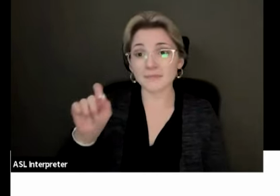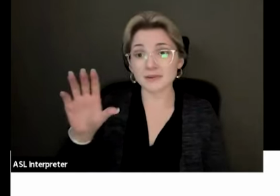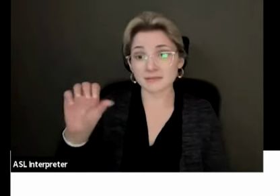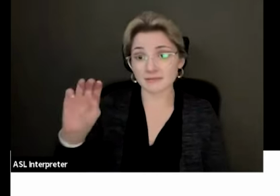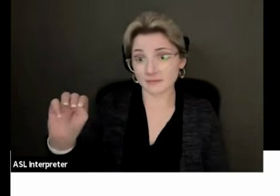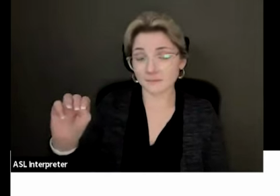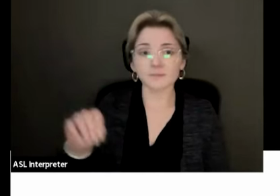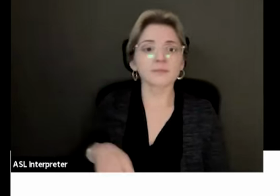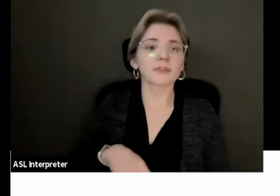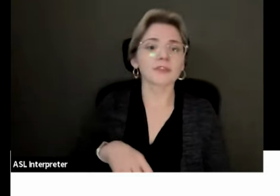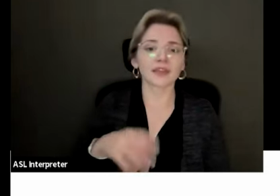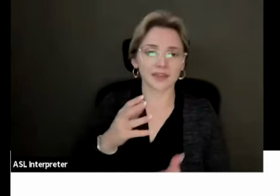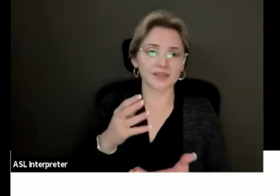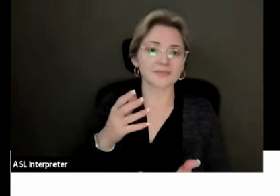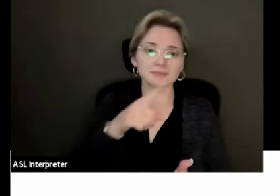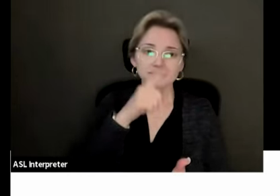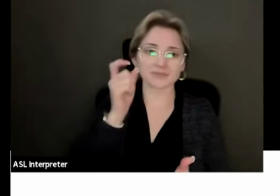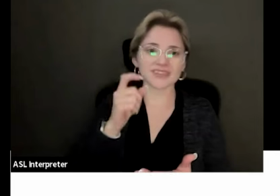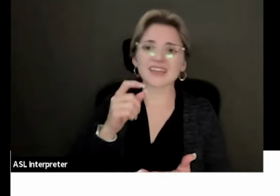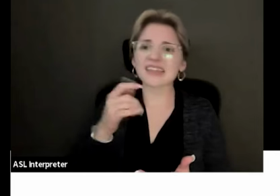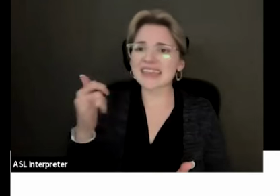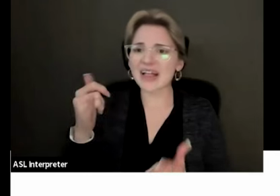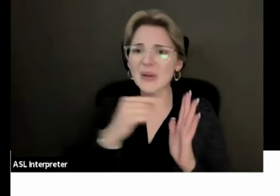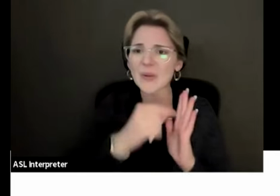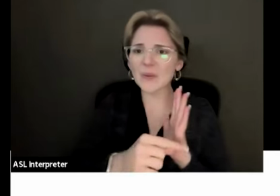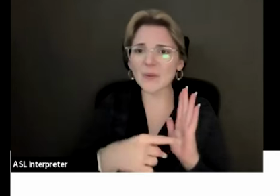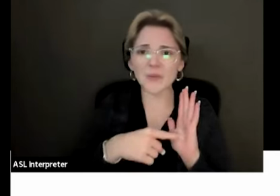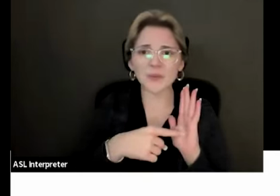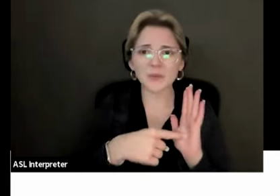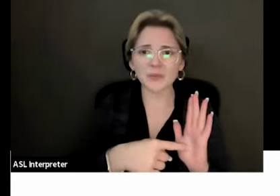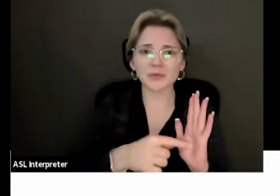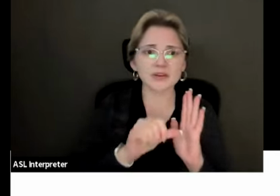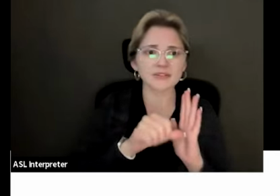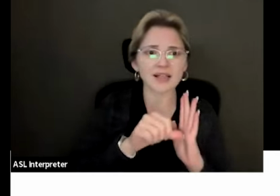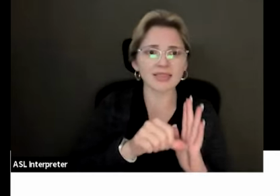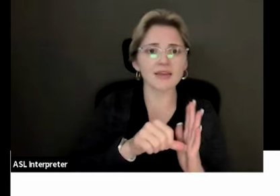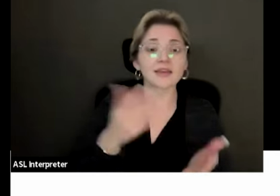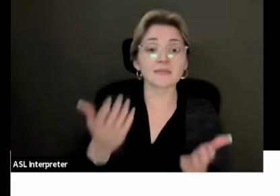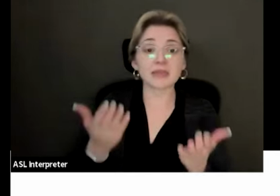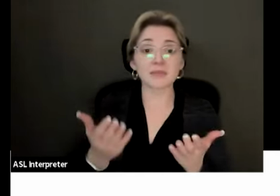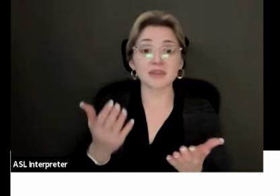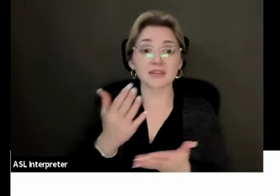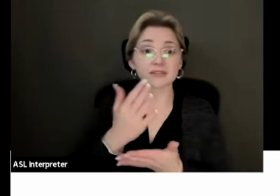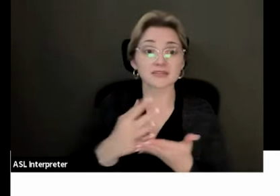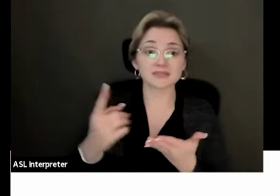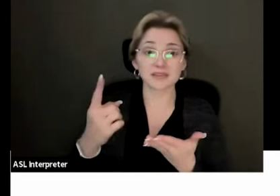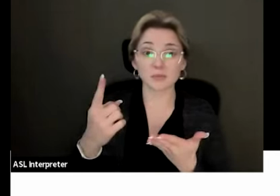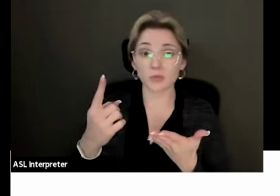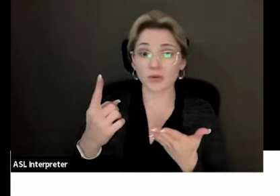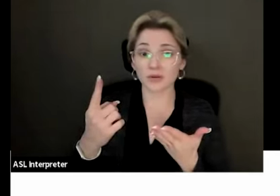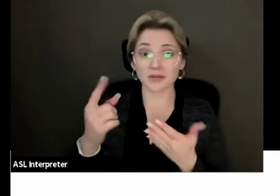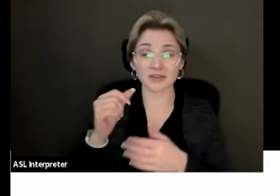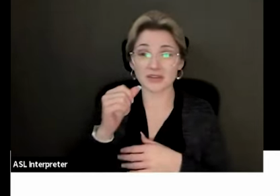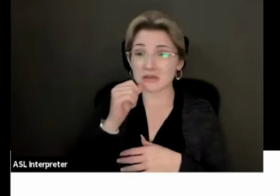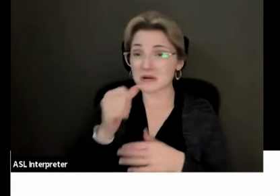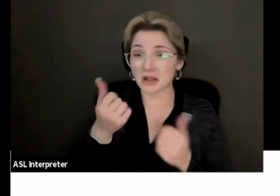word, experiencing trauma or lack of safety. So even if someone is maybe not attempting to flee or leave, just the act of being in an